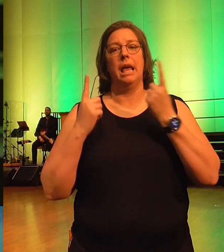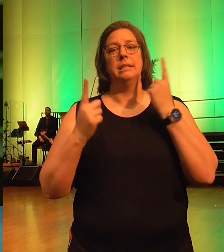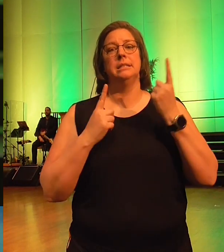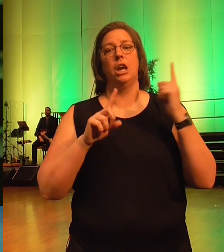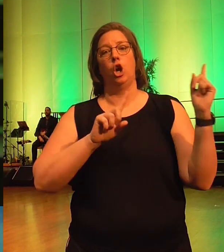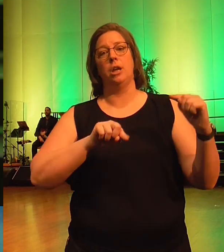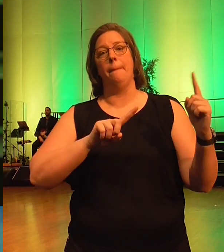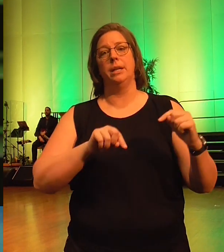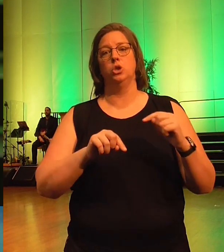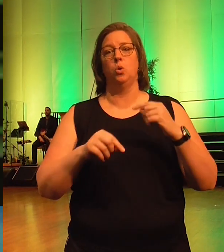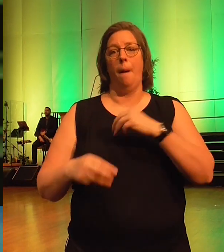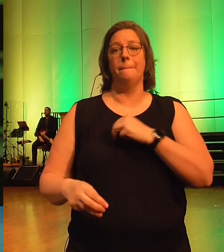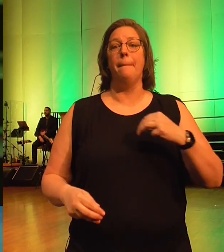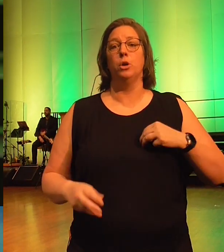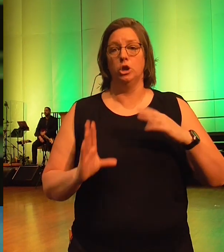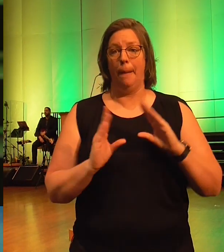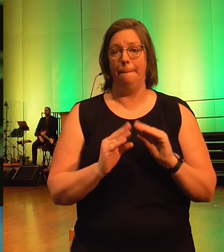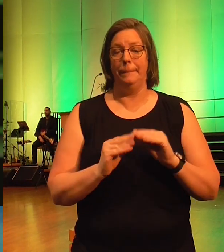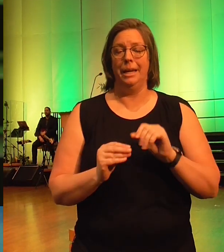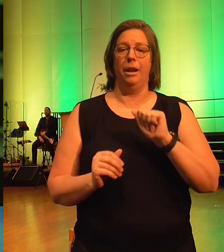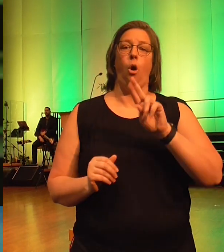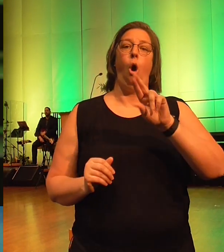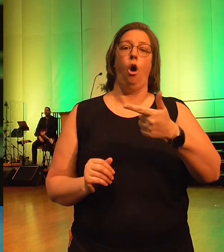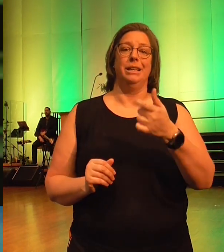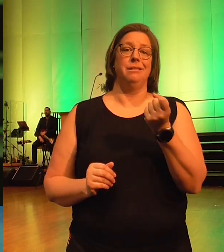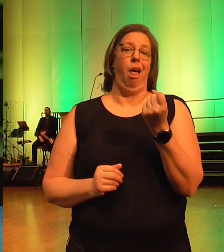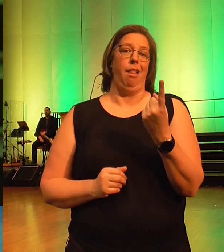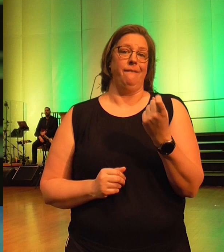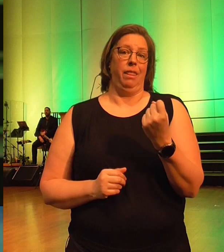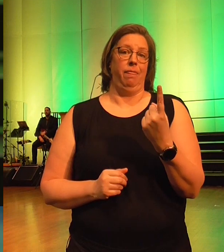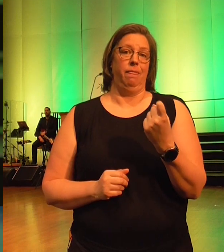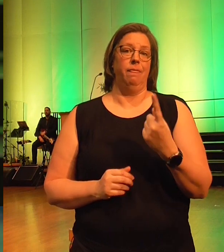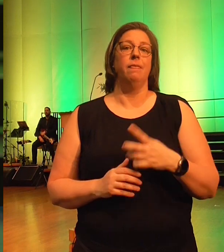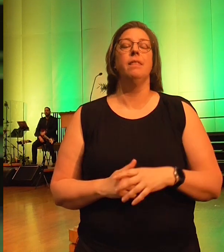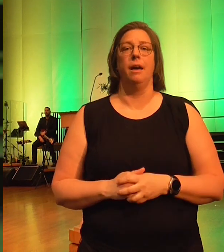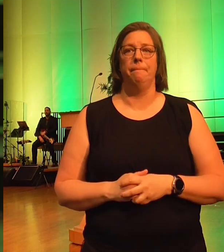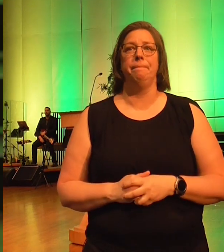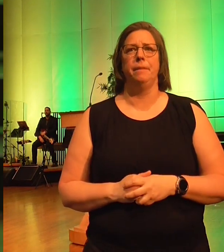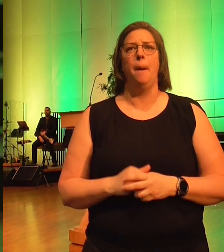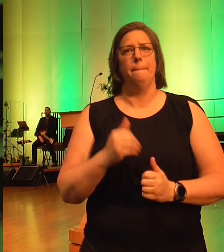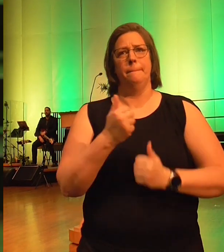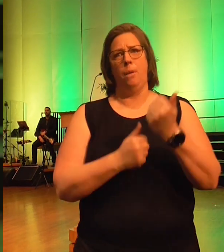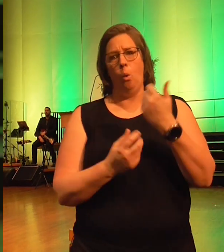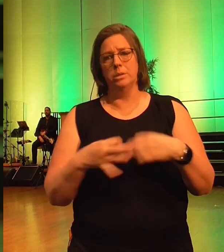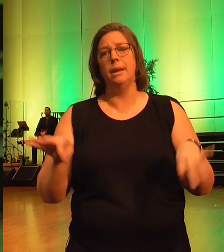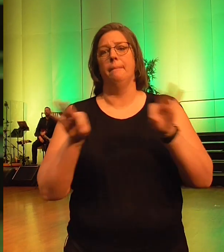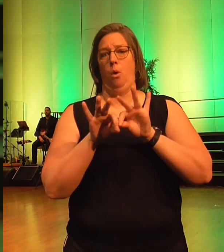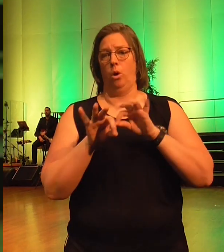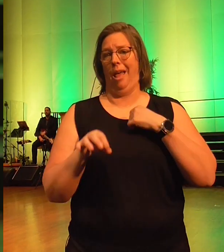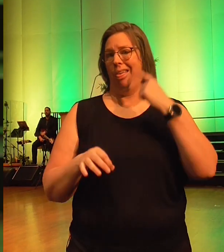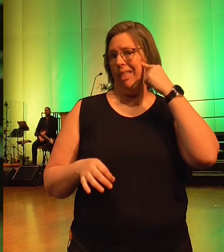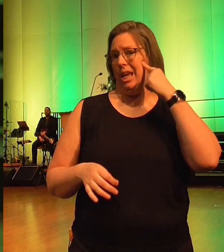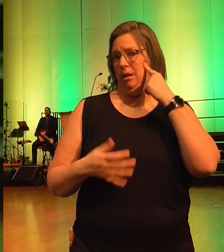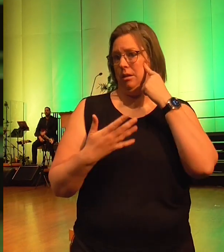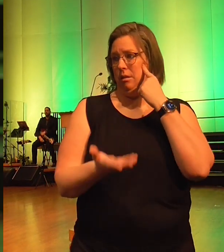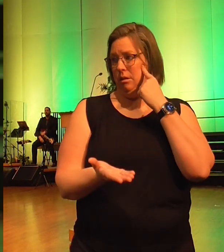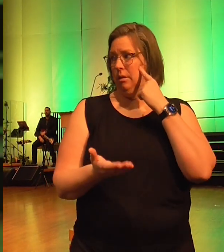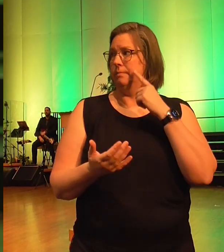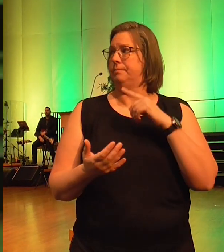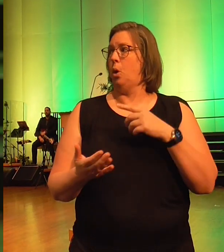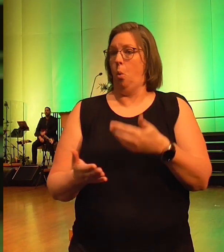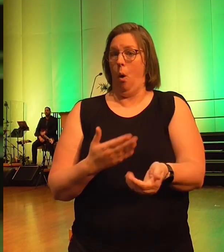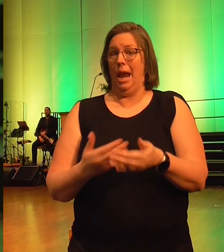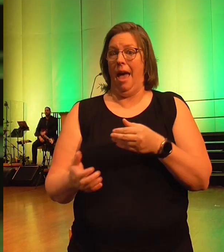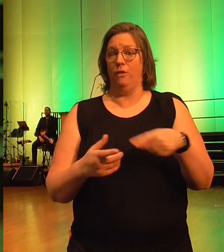membership meeting August 11th. And the most important thing that I can say is, whatever you